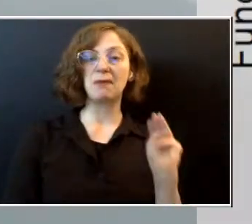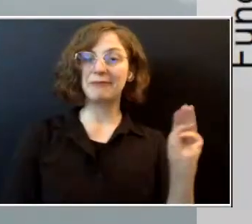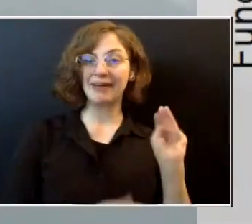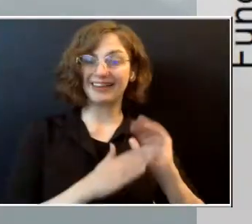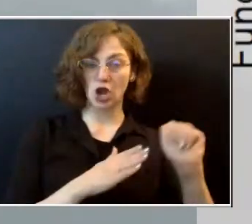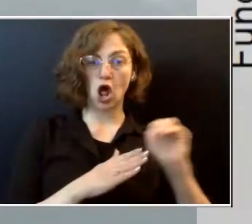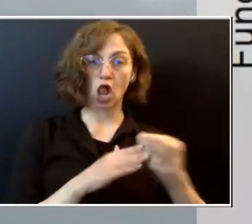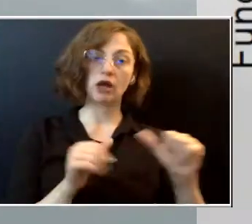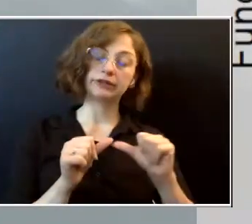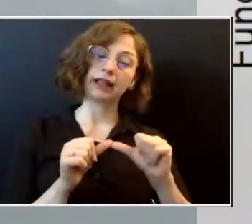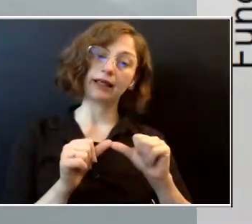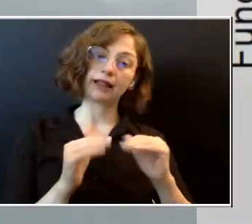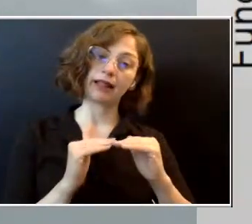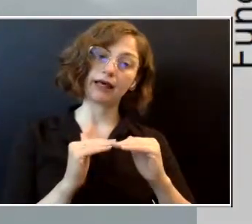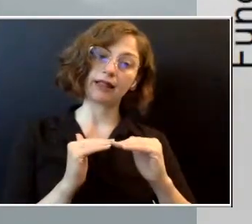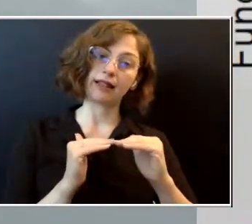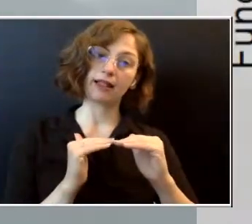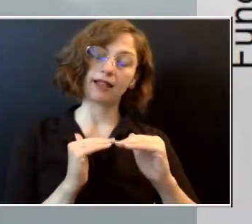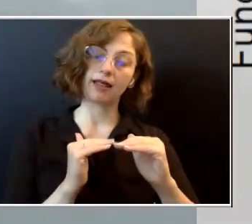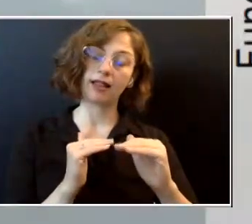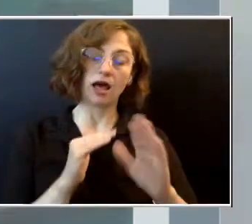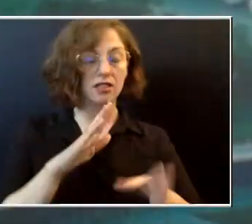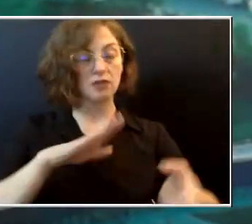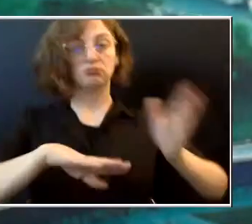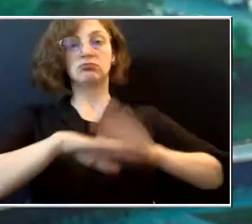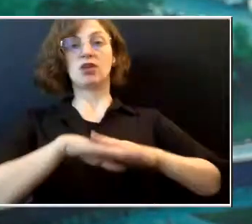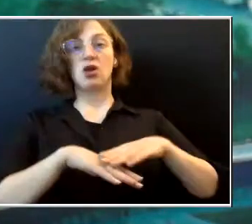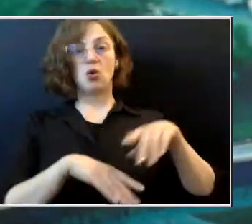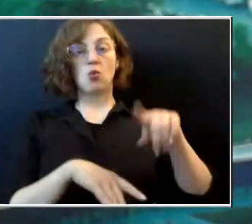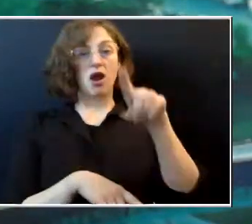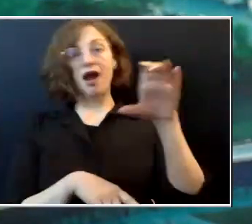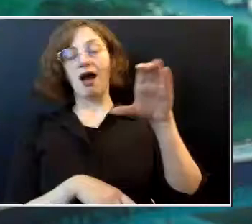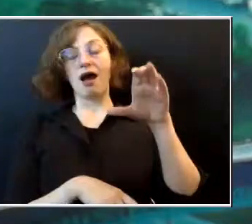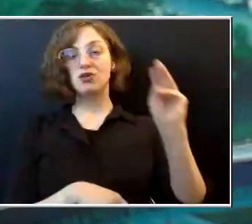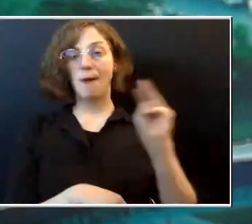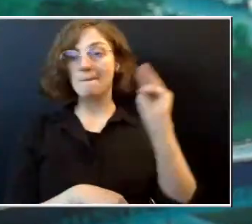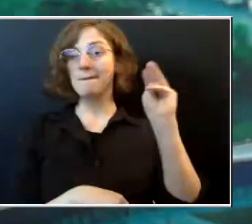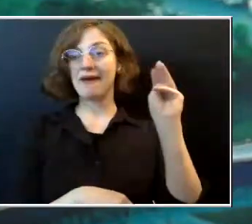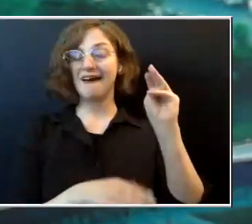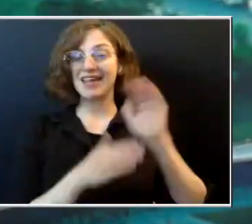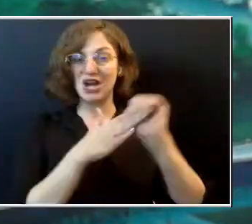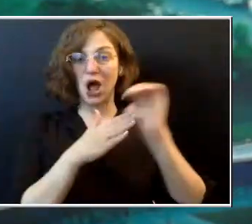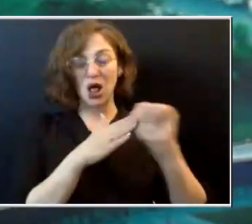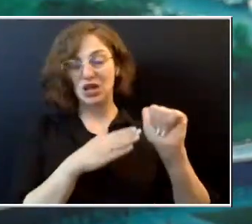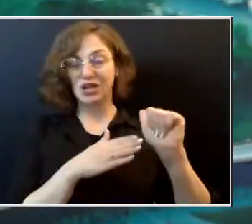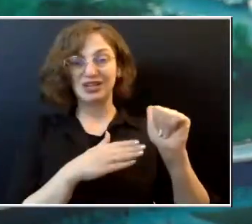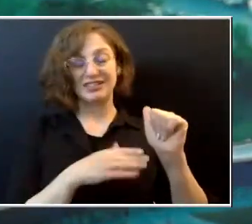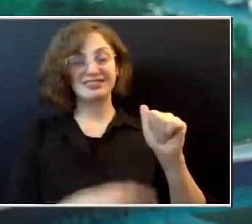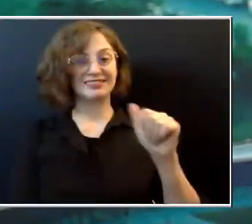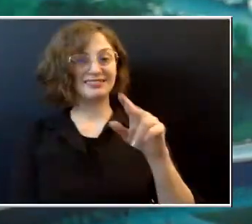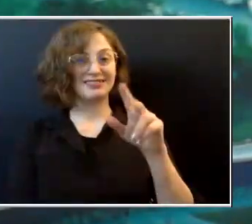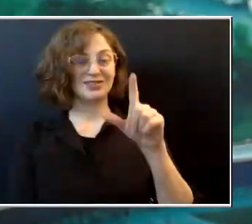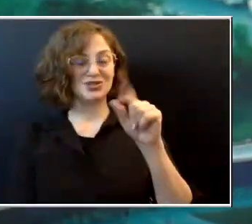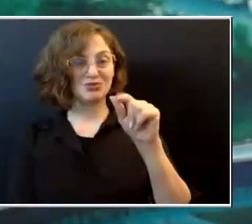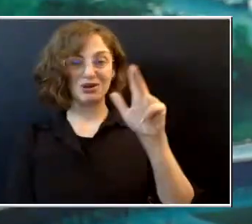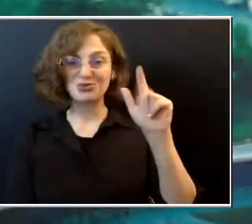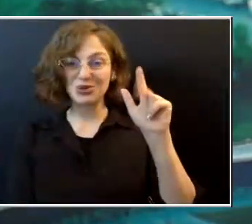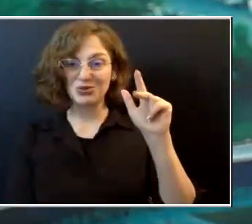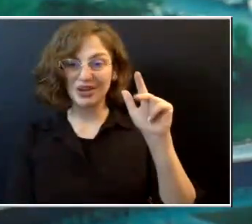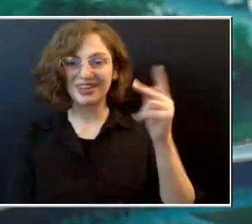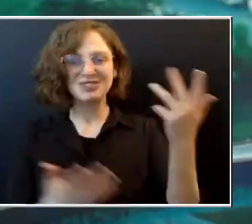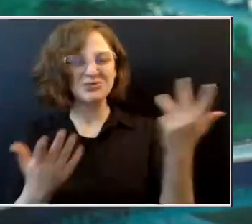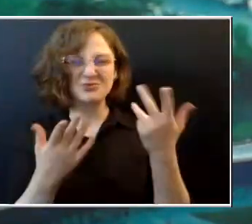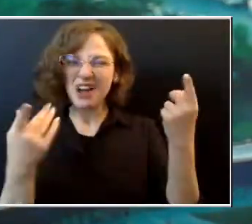than $100 million in 2023. That prompts a lot of questions like, what changed? What happens with that money? What kind of things